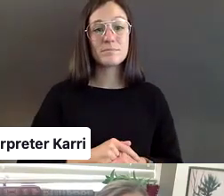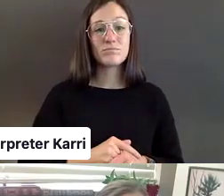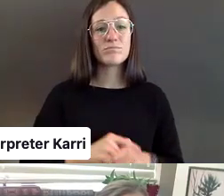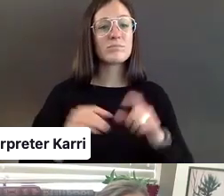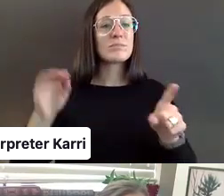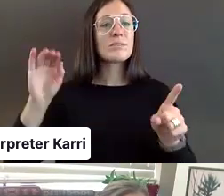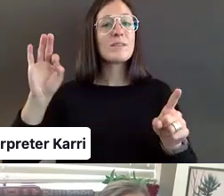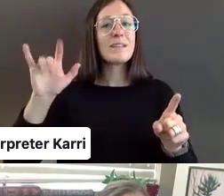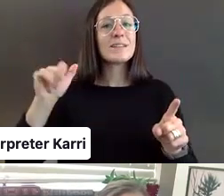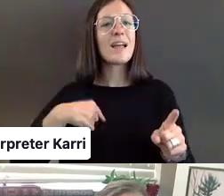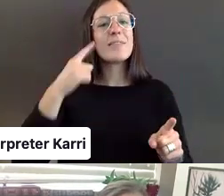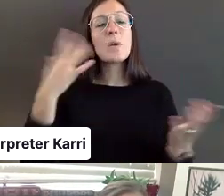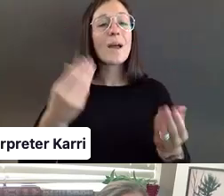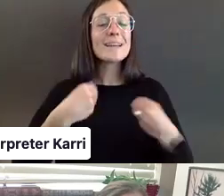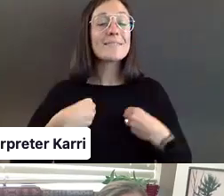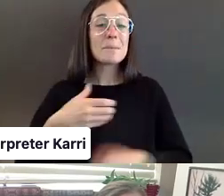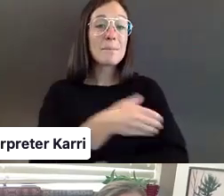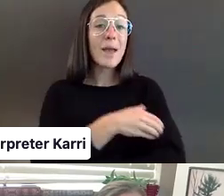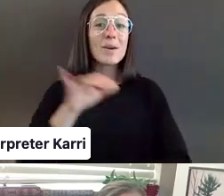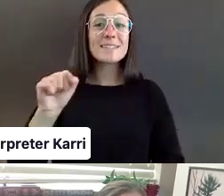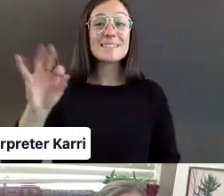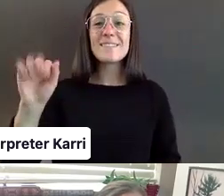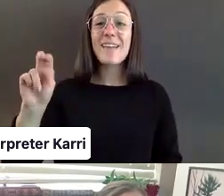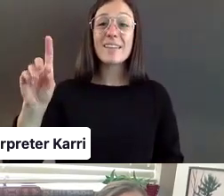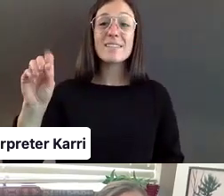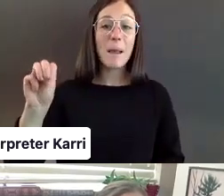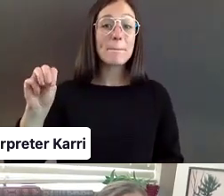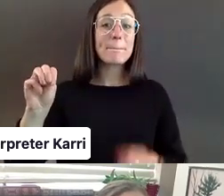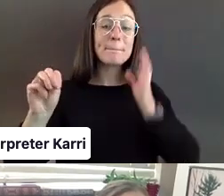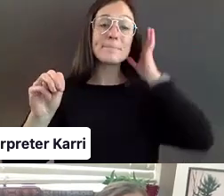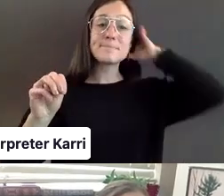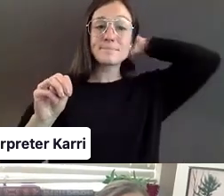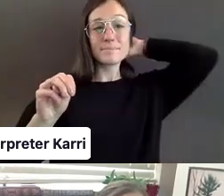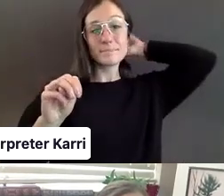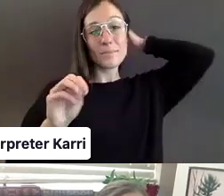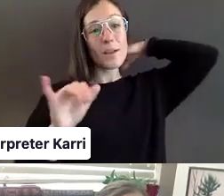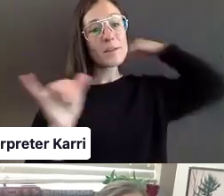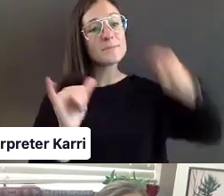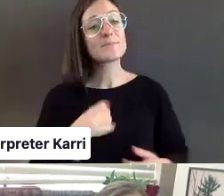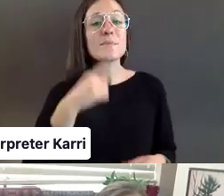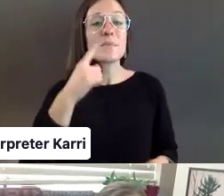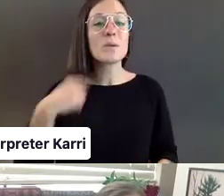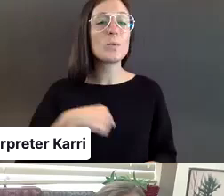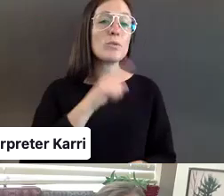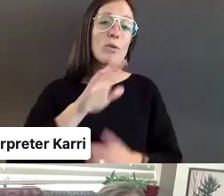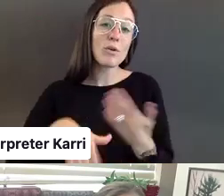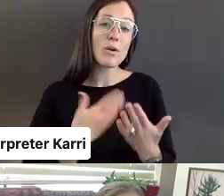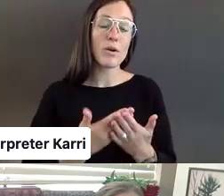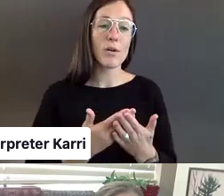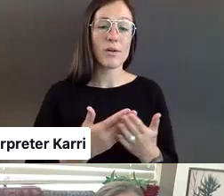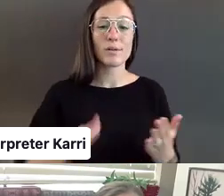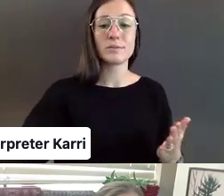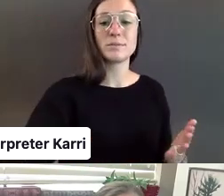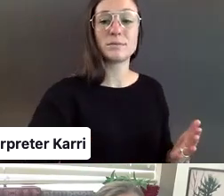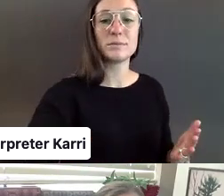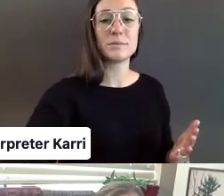I think that the thing that gives me power is fandom. Like, I think we're all at this